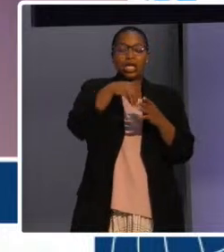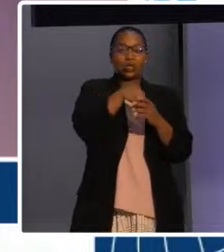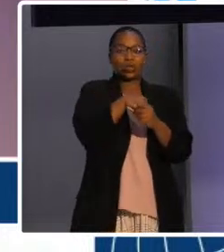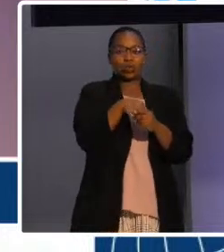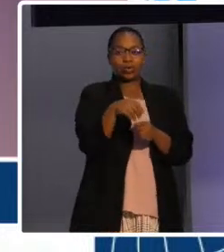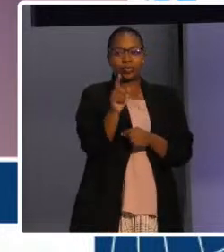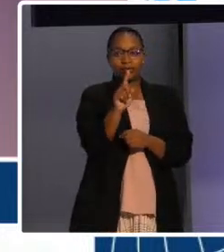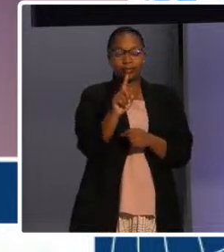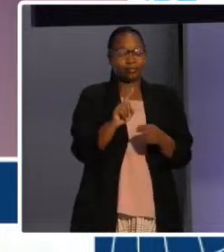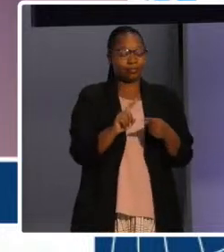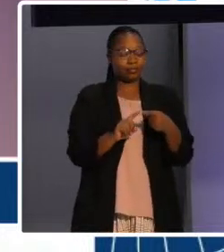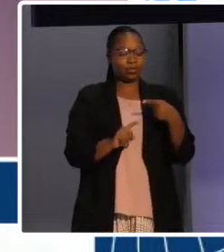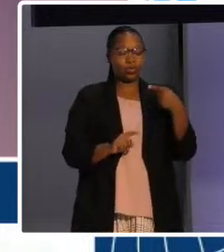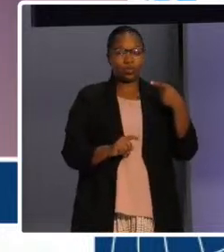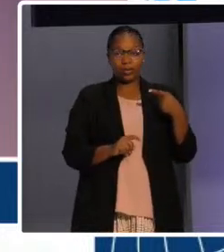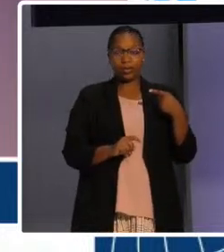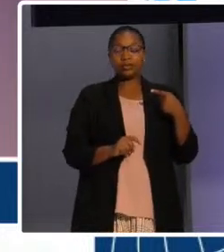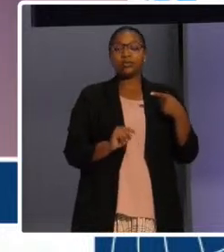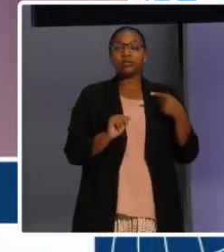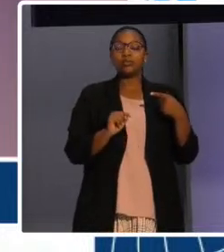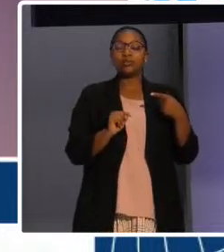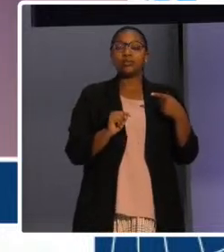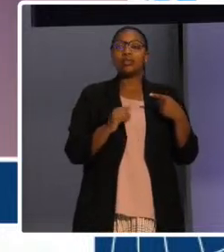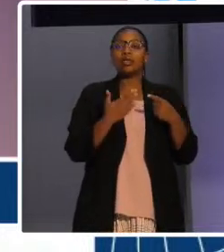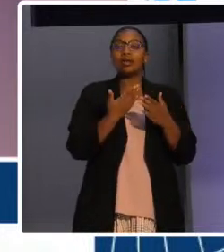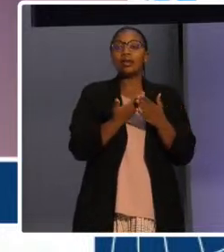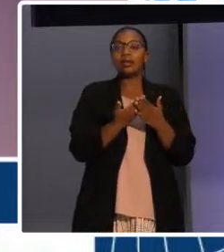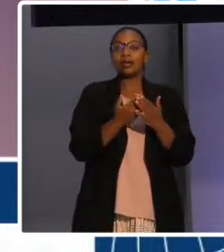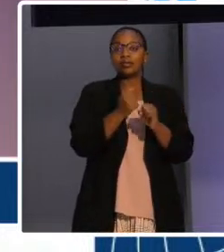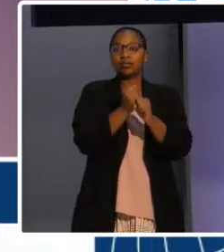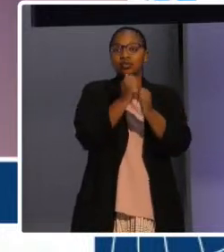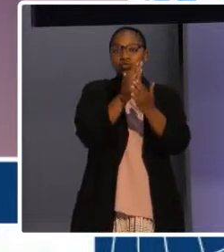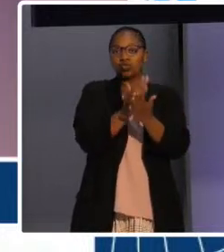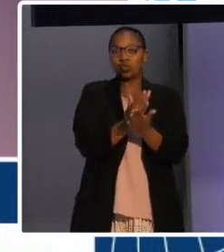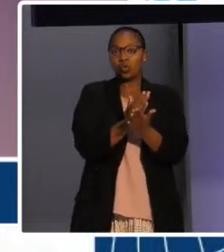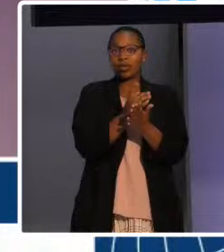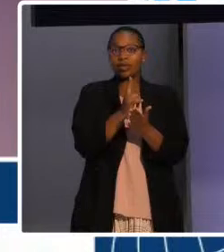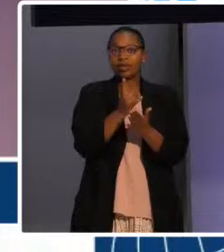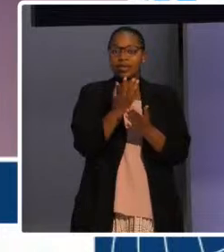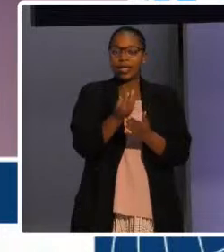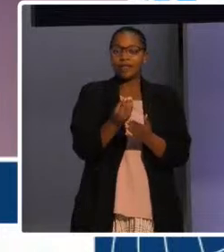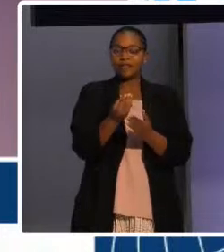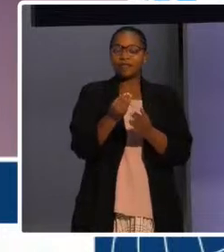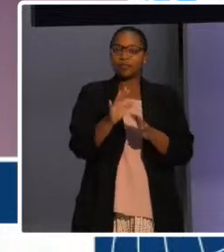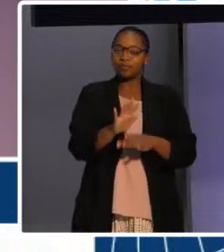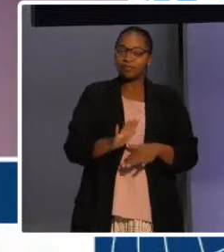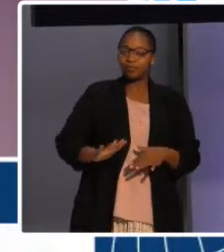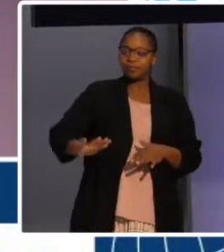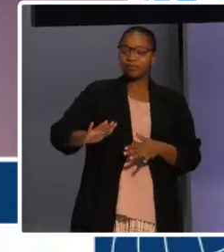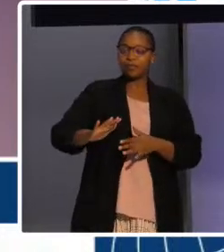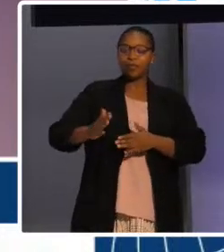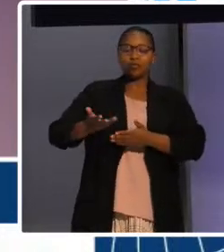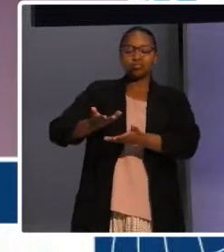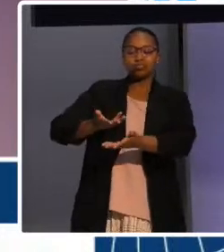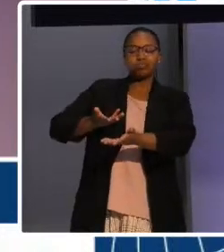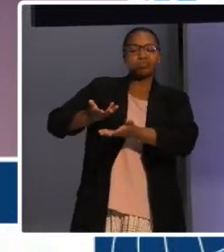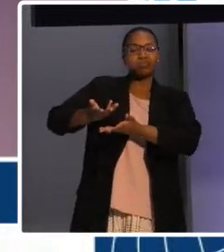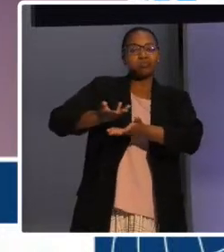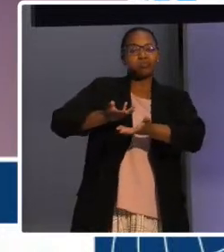number one, to provide a platform for dialogue on